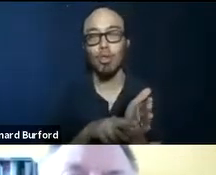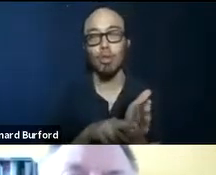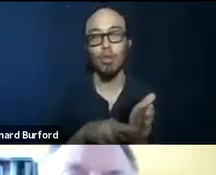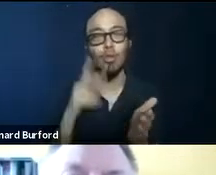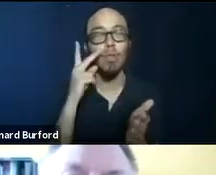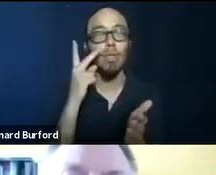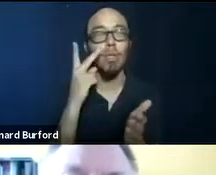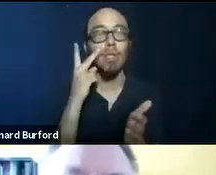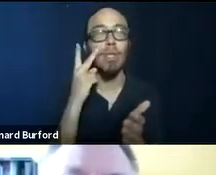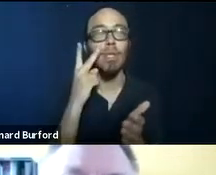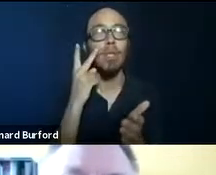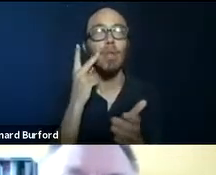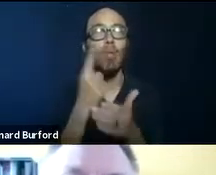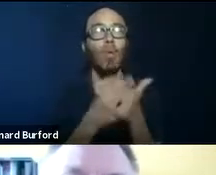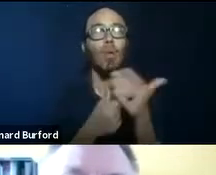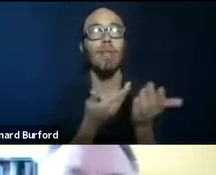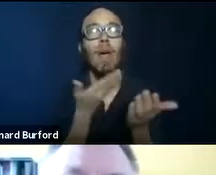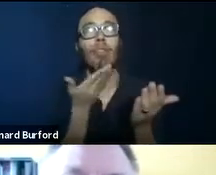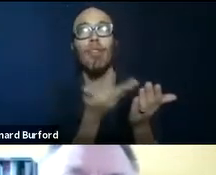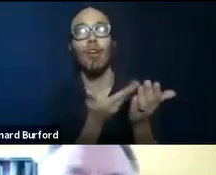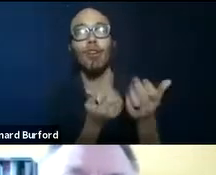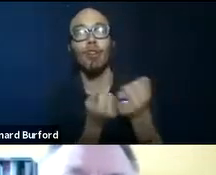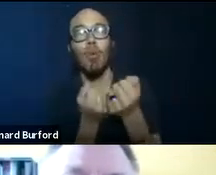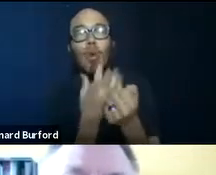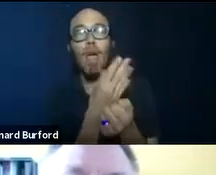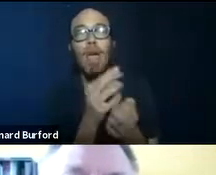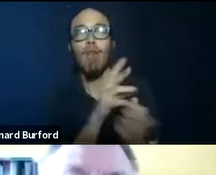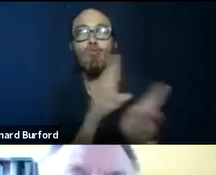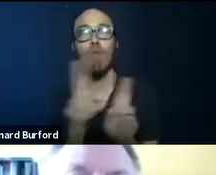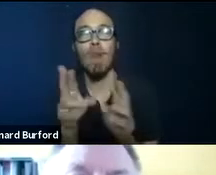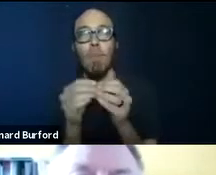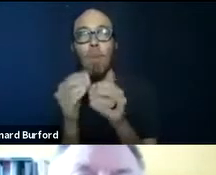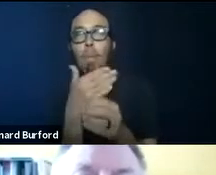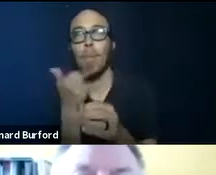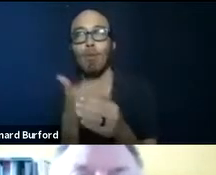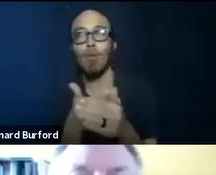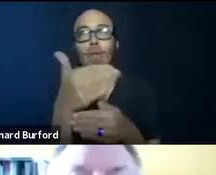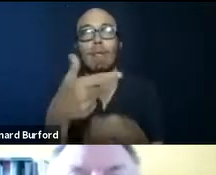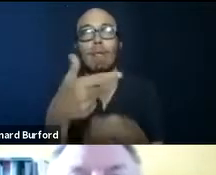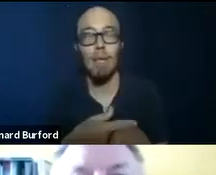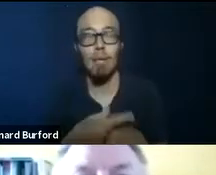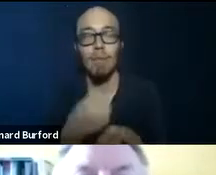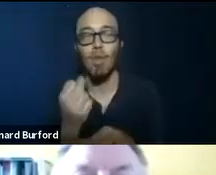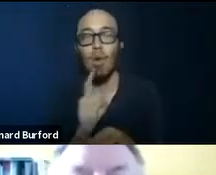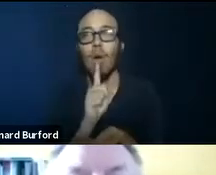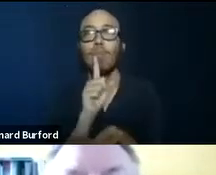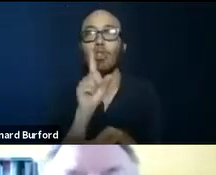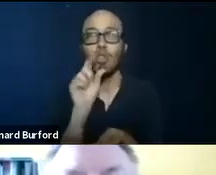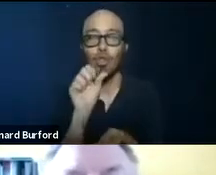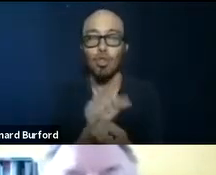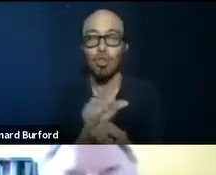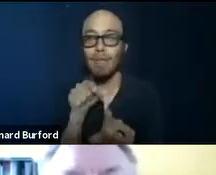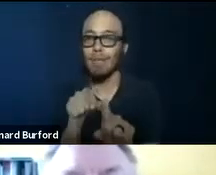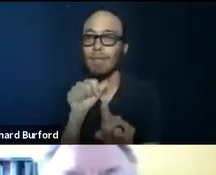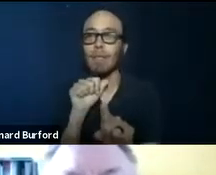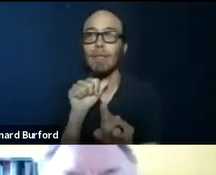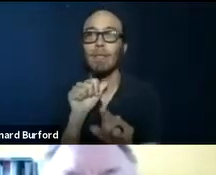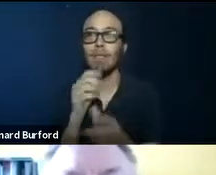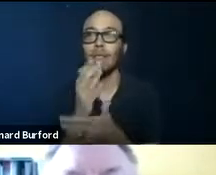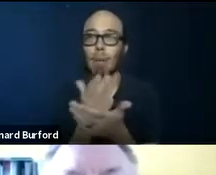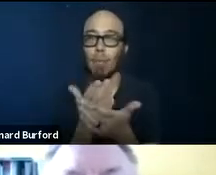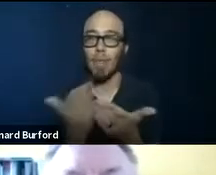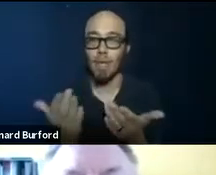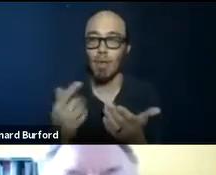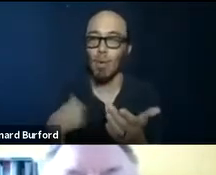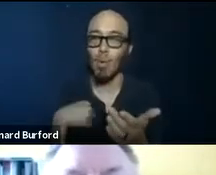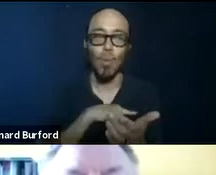better prepared for next time. It's very important. I'm really sure that this is something that we should